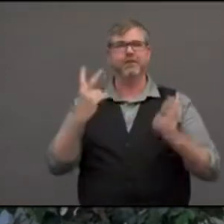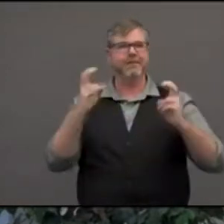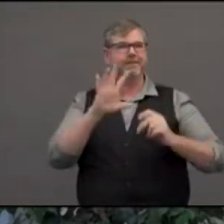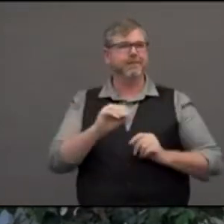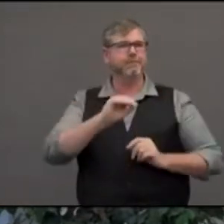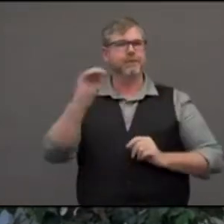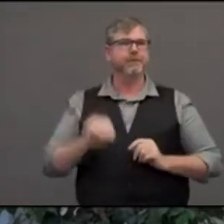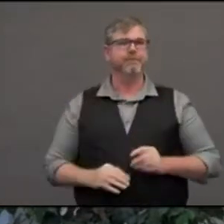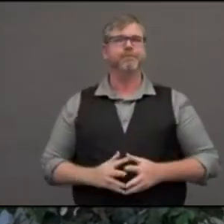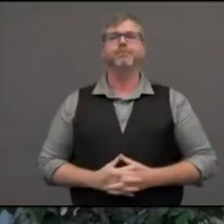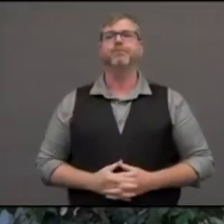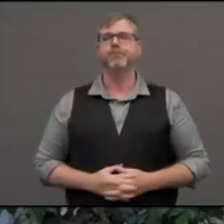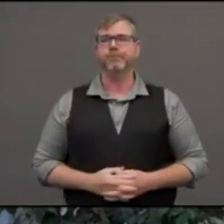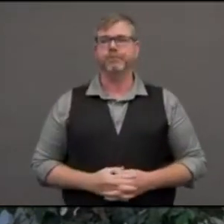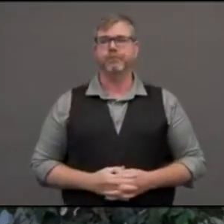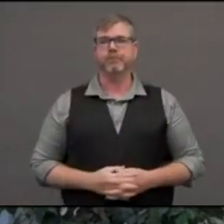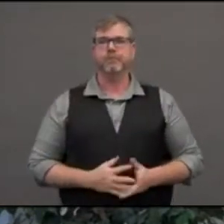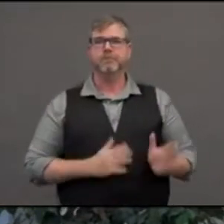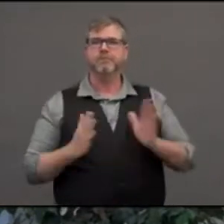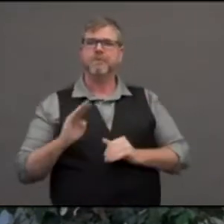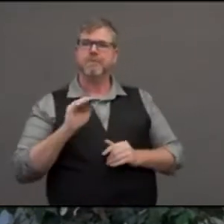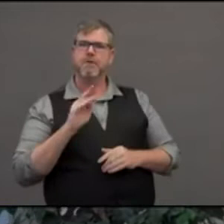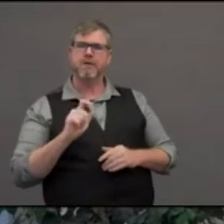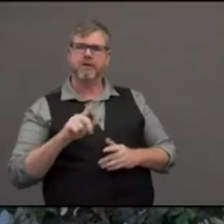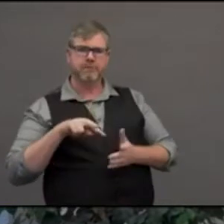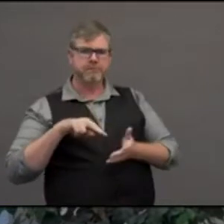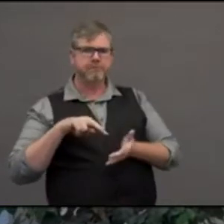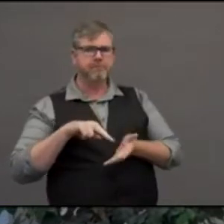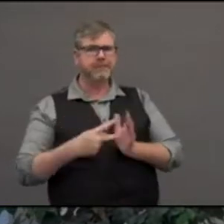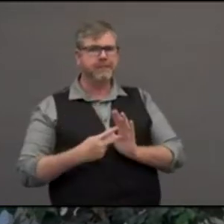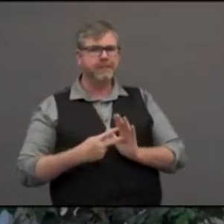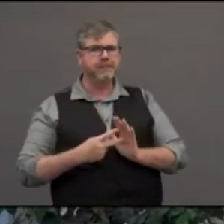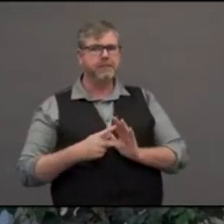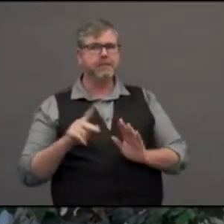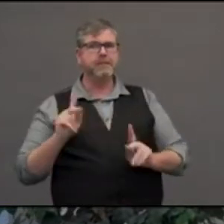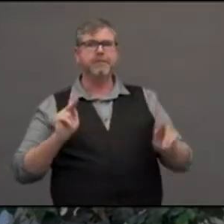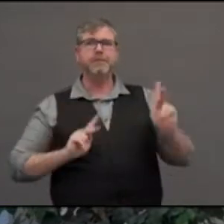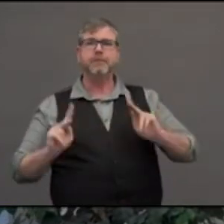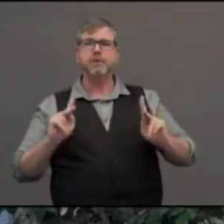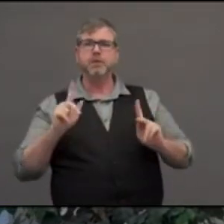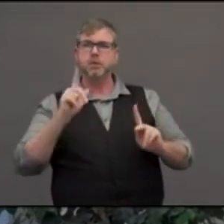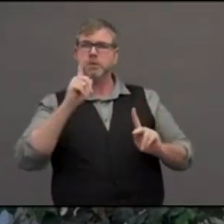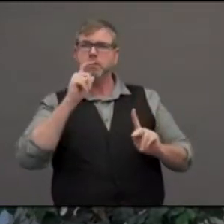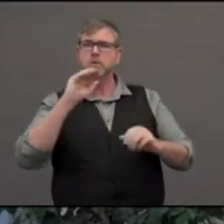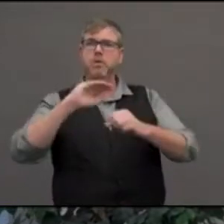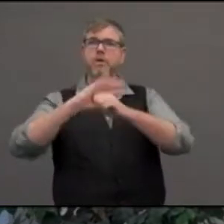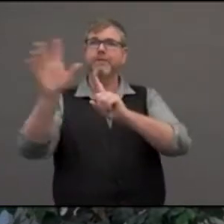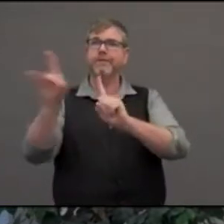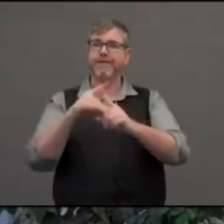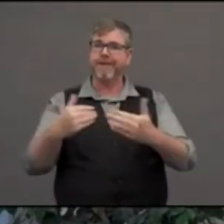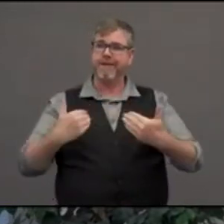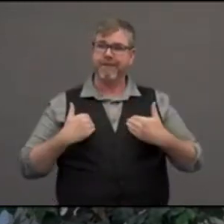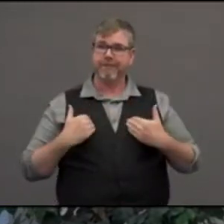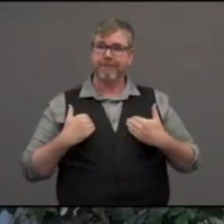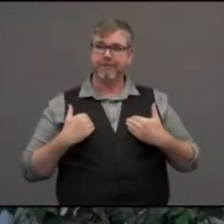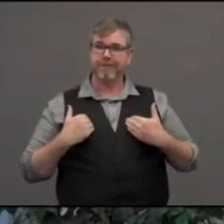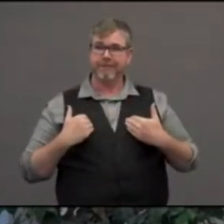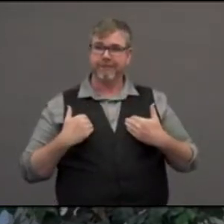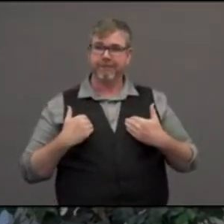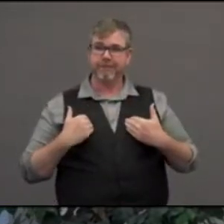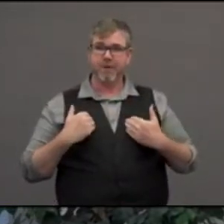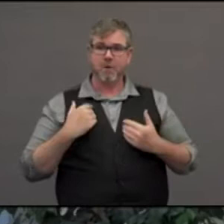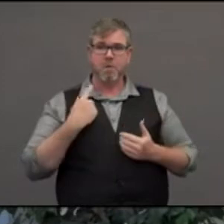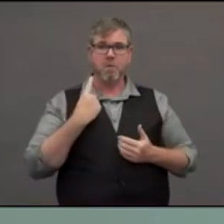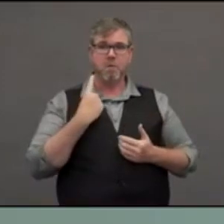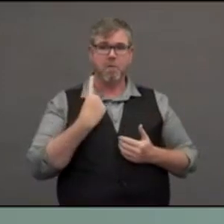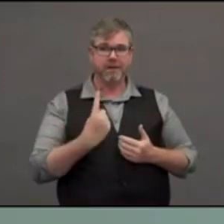1 out of those 2 cases, 1 of those is Latino. That is correct. And when we use the